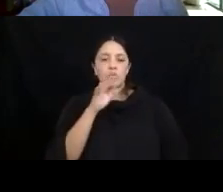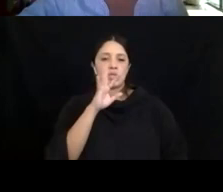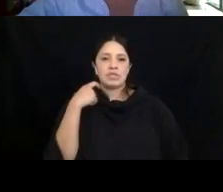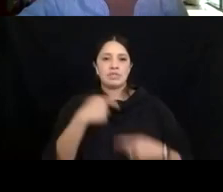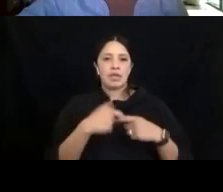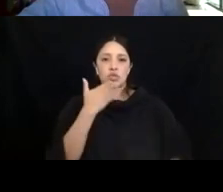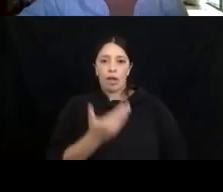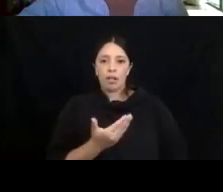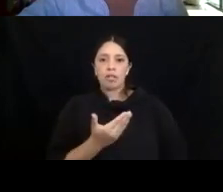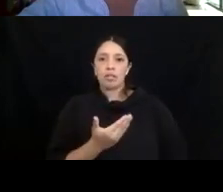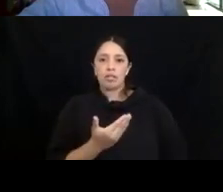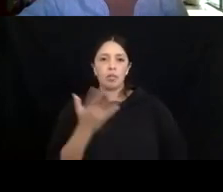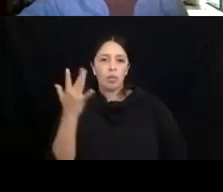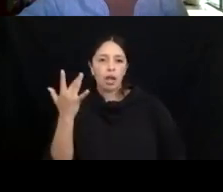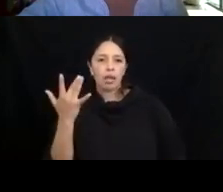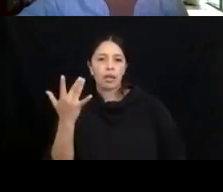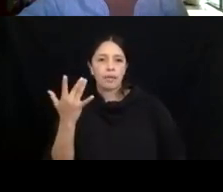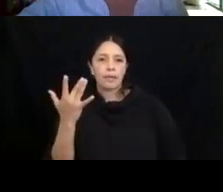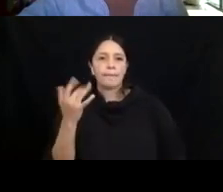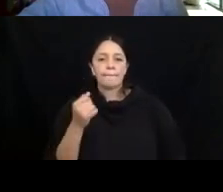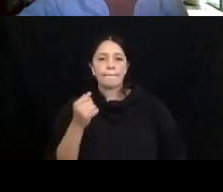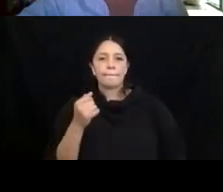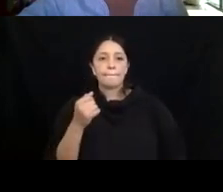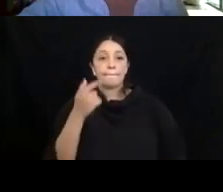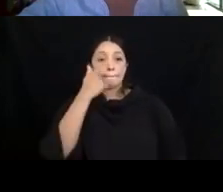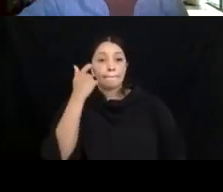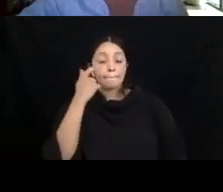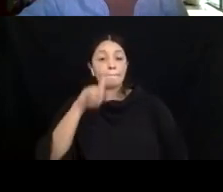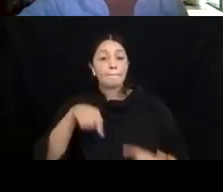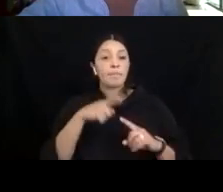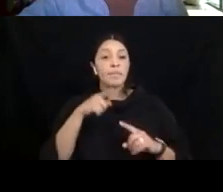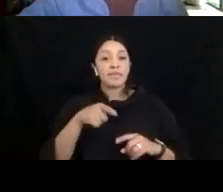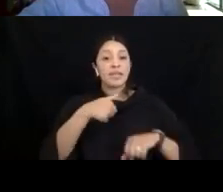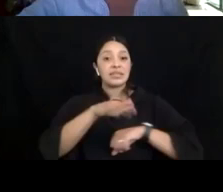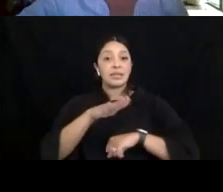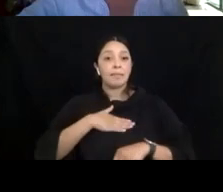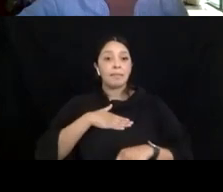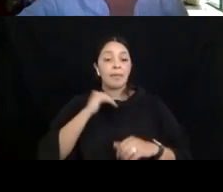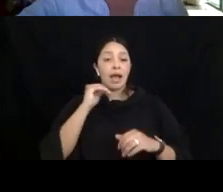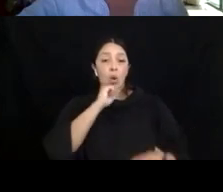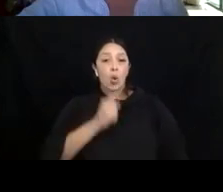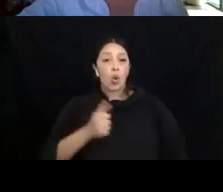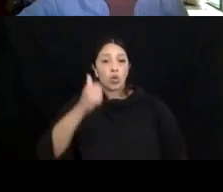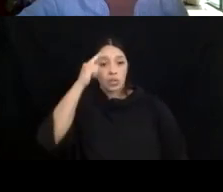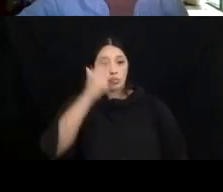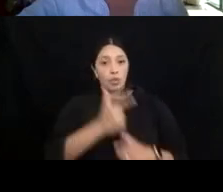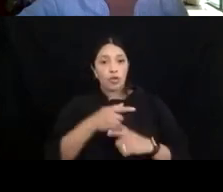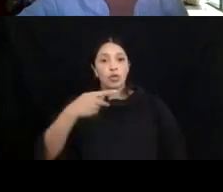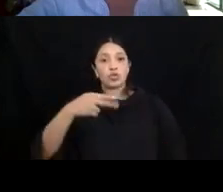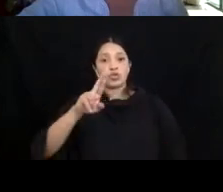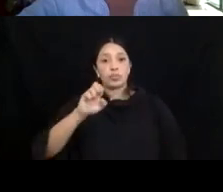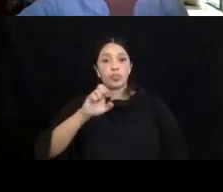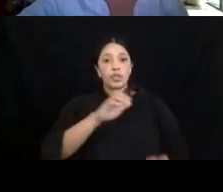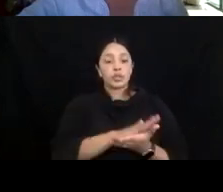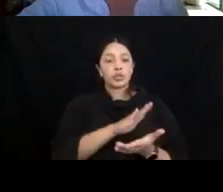conversationally, but not well, is because when they sent my eldest brother to preschool, the very first day he came back